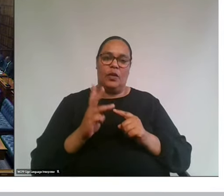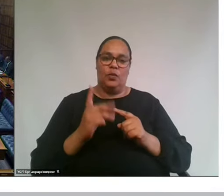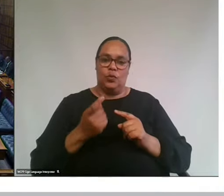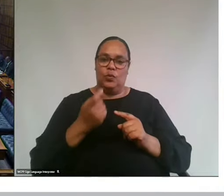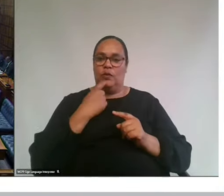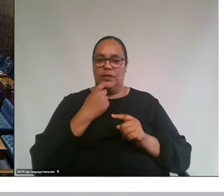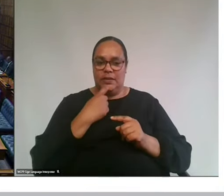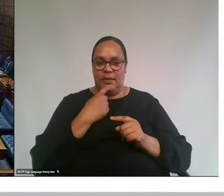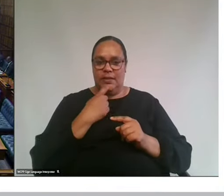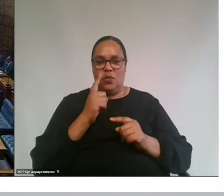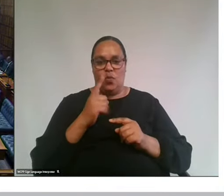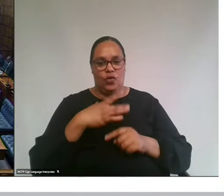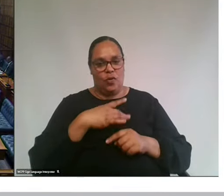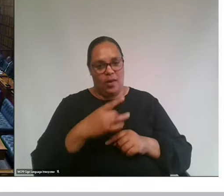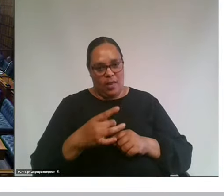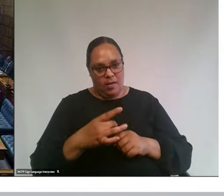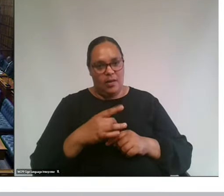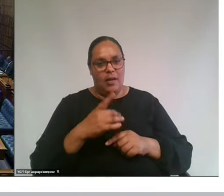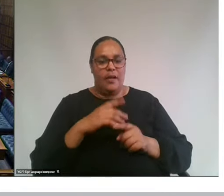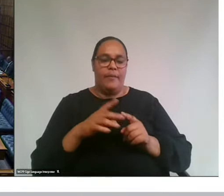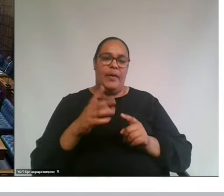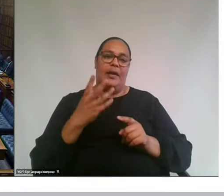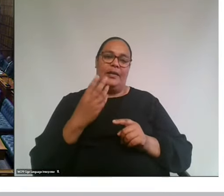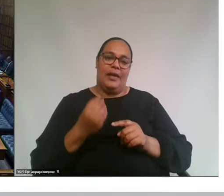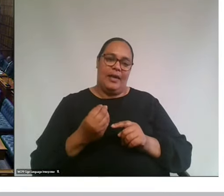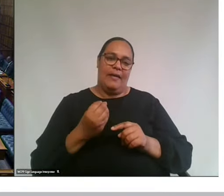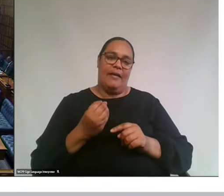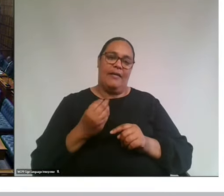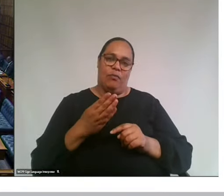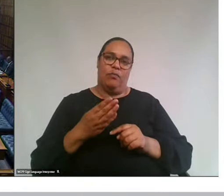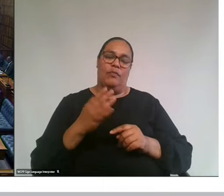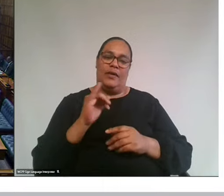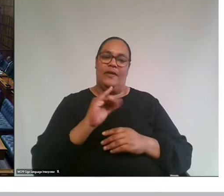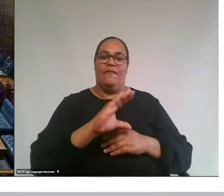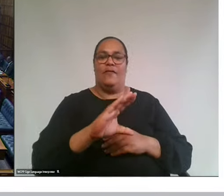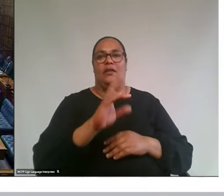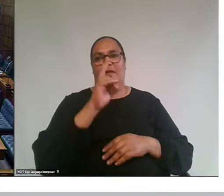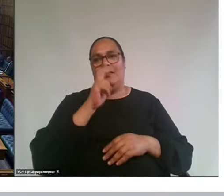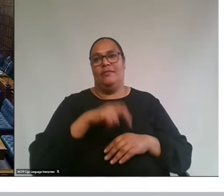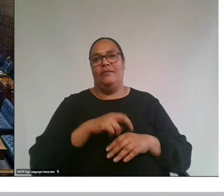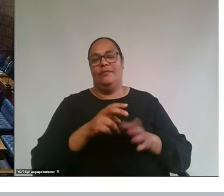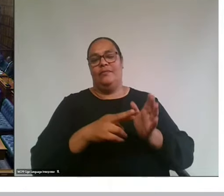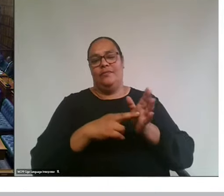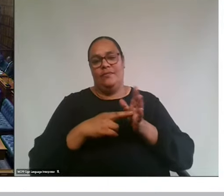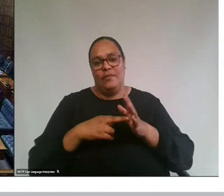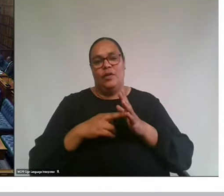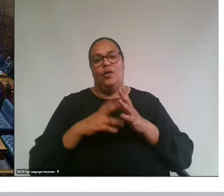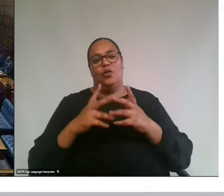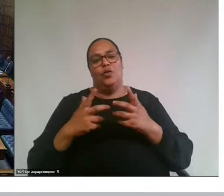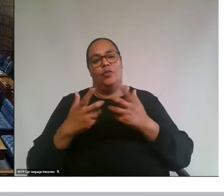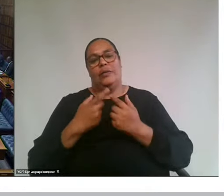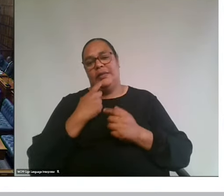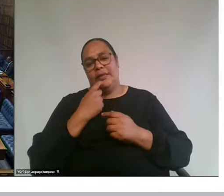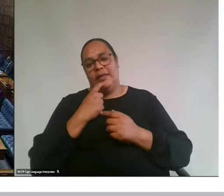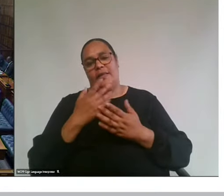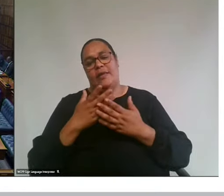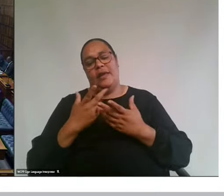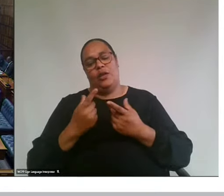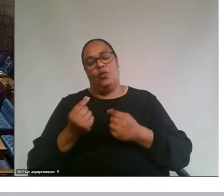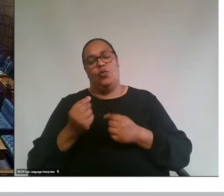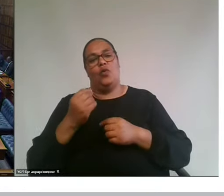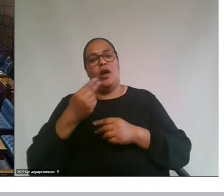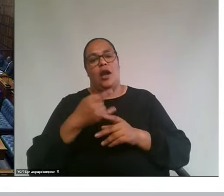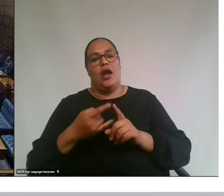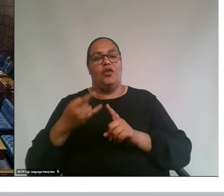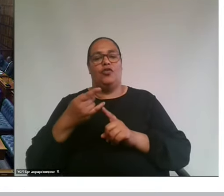mill back to life uh there is there is an investment that's required to retrofit the steel mill to be able to take in the hydrogen in